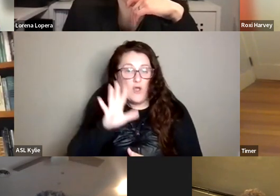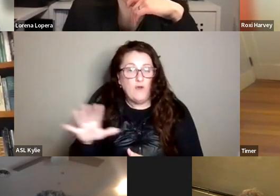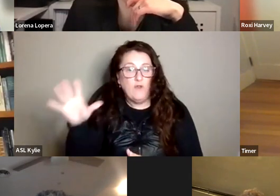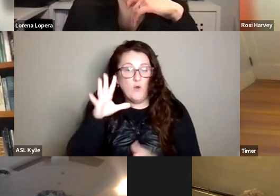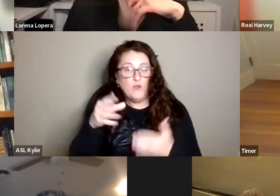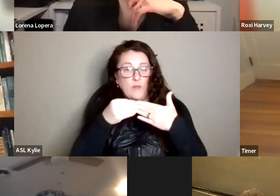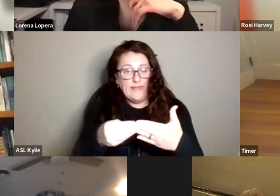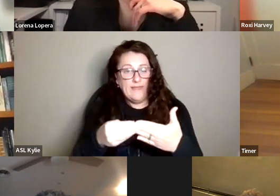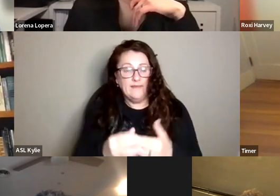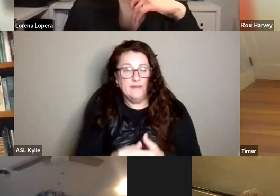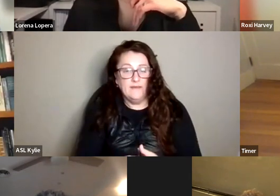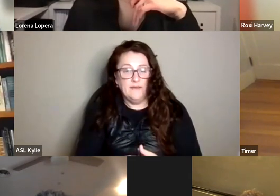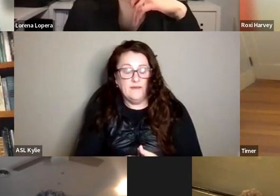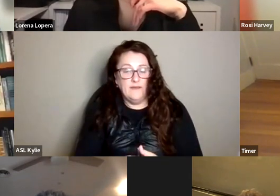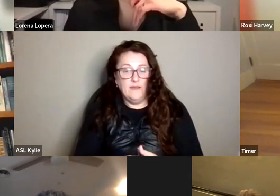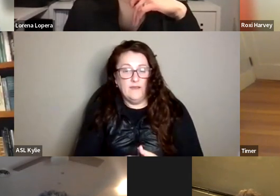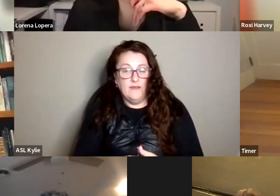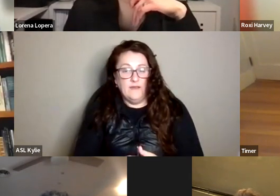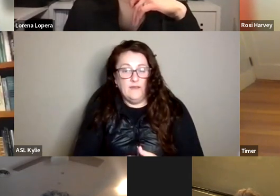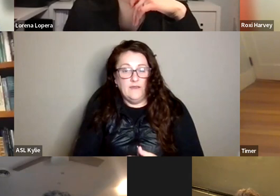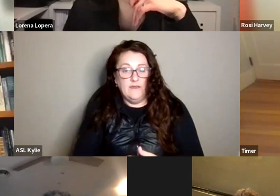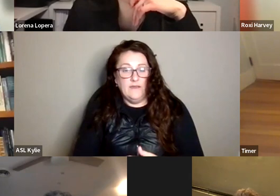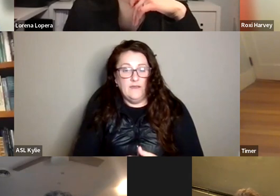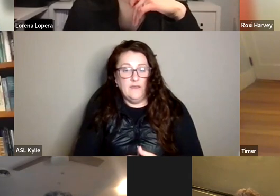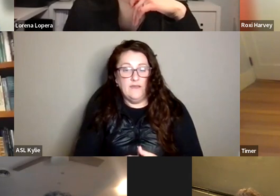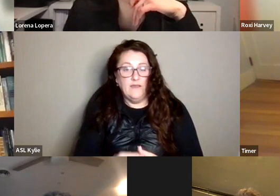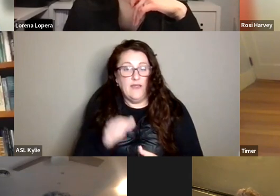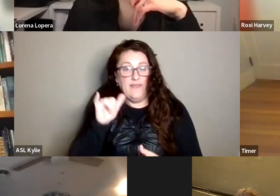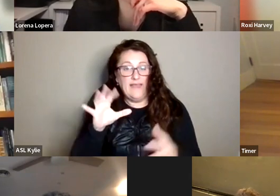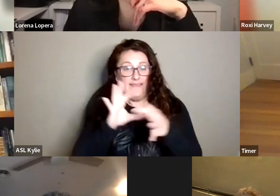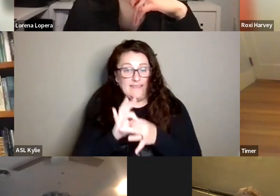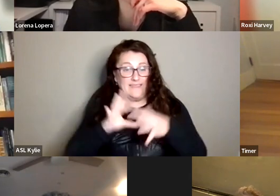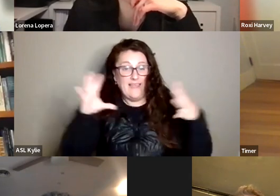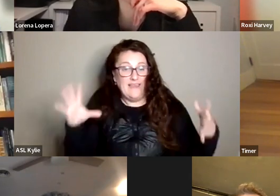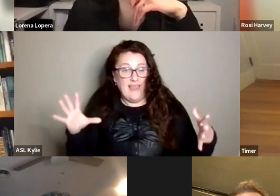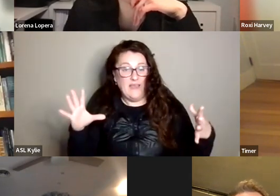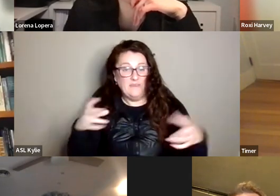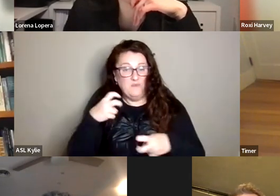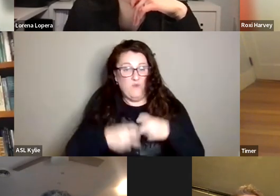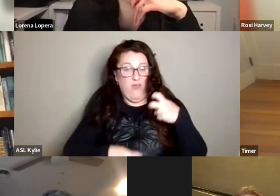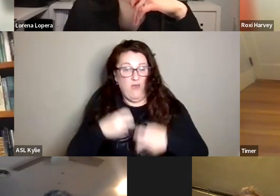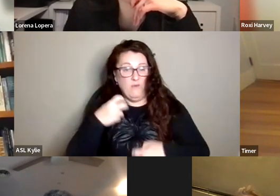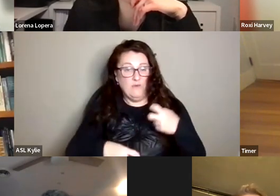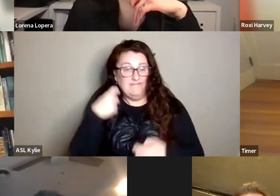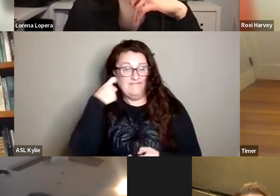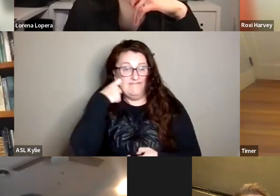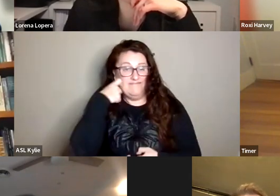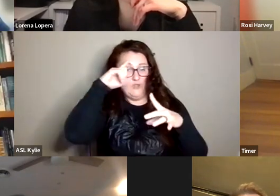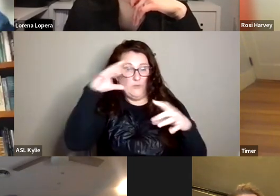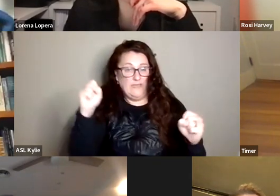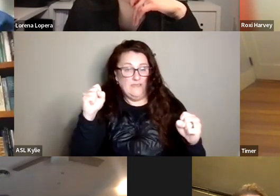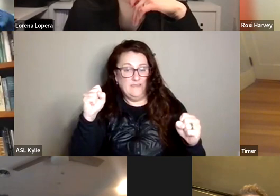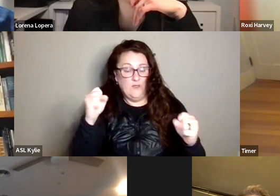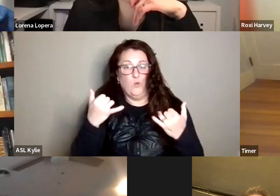you lead. And that disconnect was one of the major stumbling blocks for the previous superintendent,